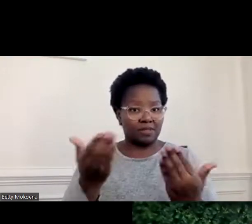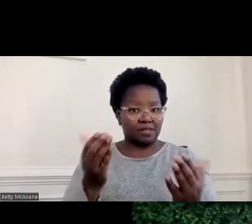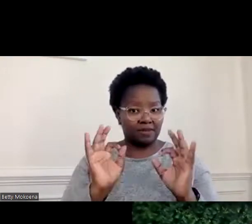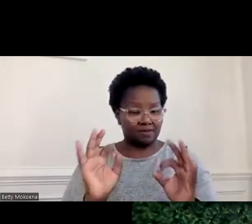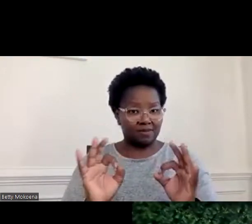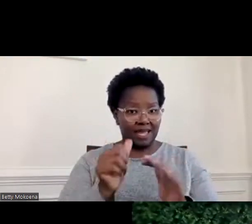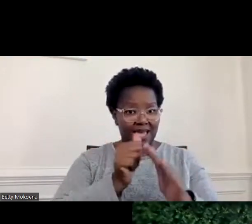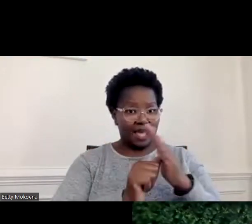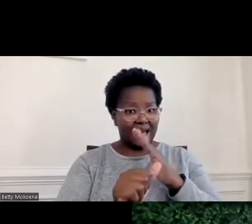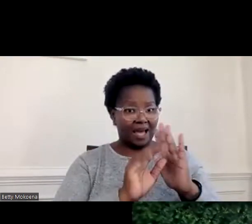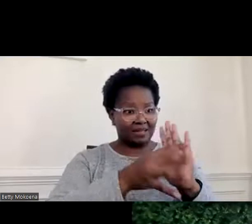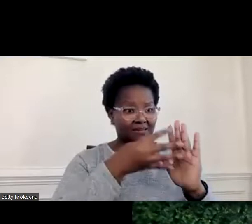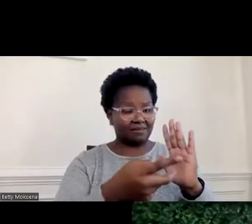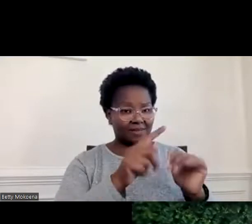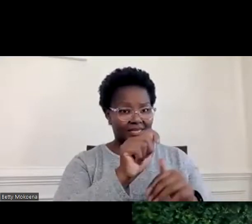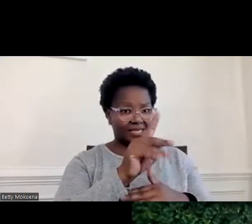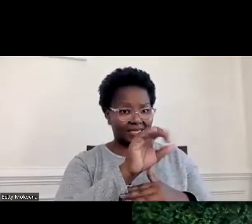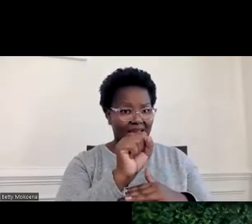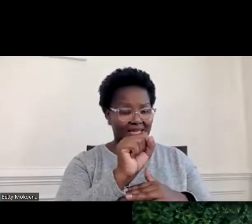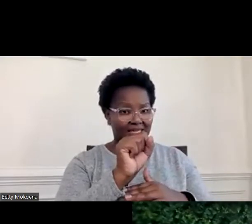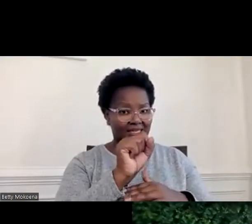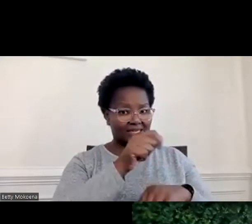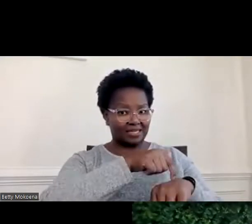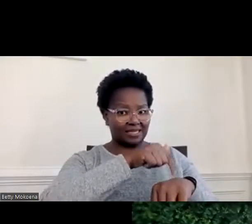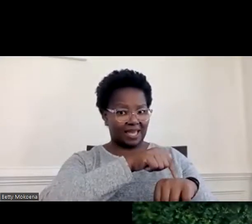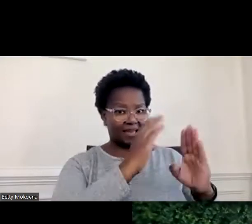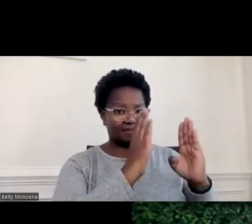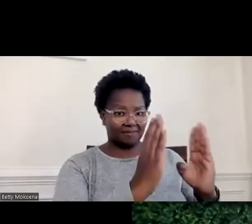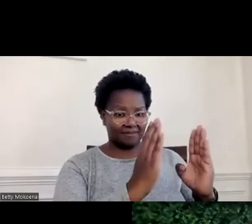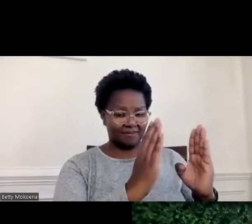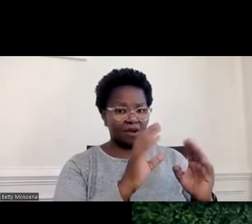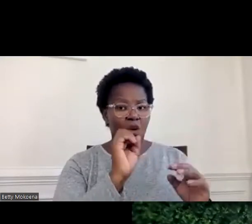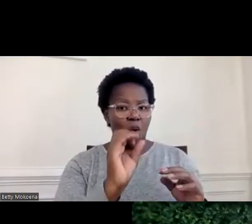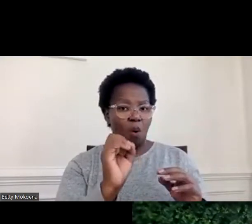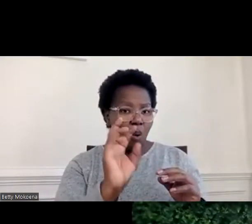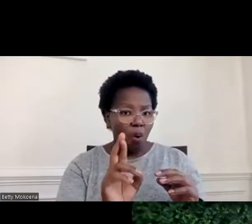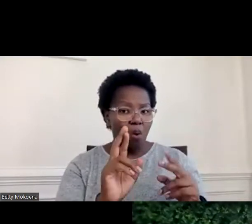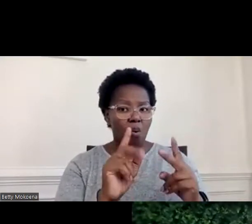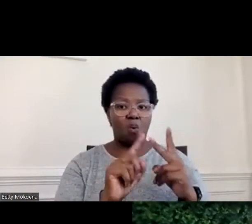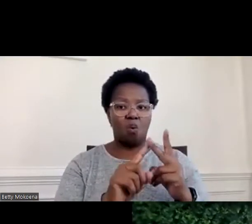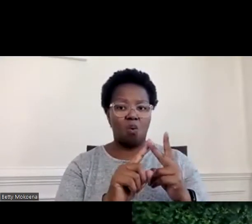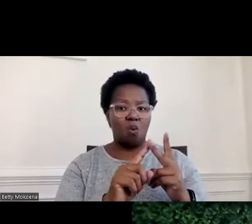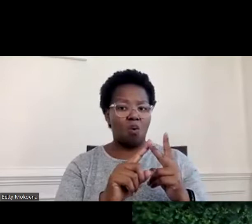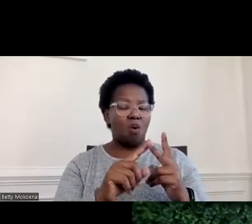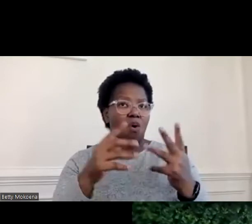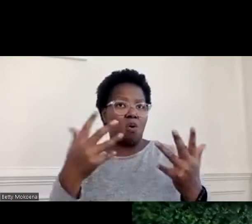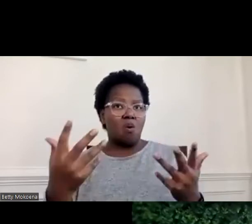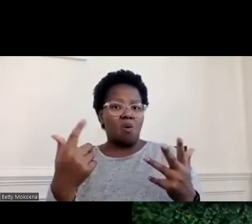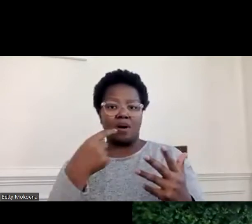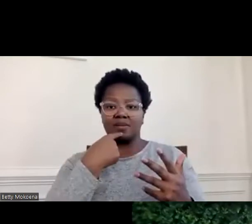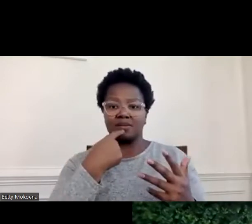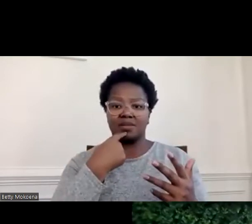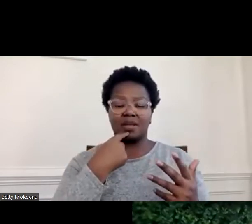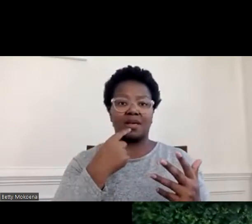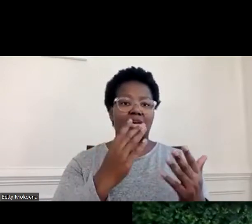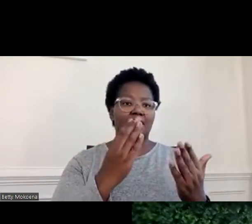under this tailored day service design, or could it be a hybrid if they're using some of their